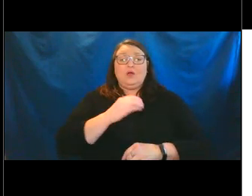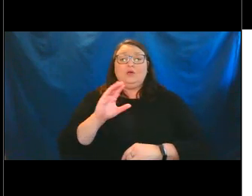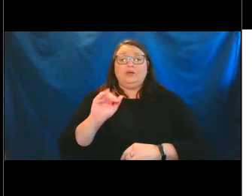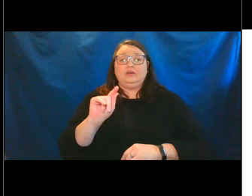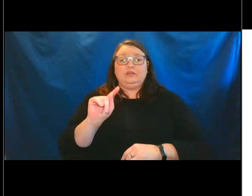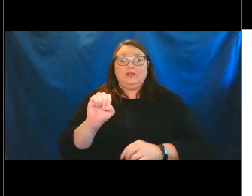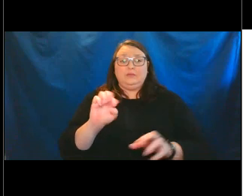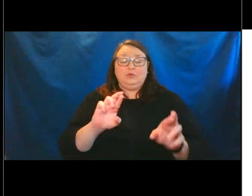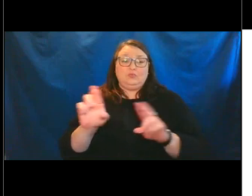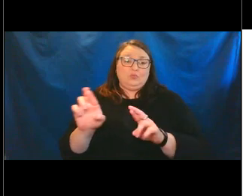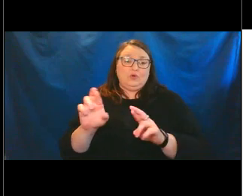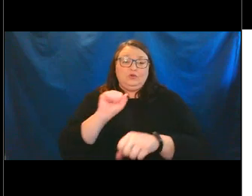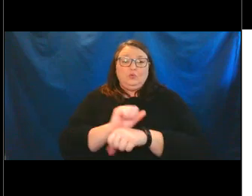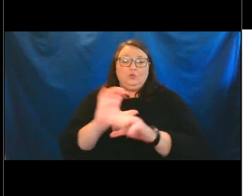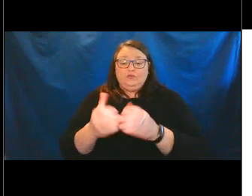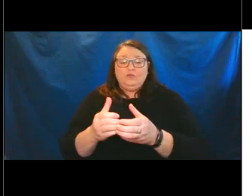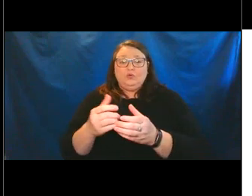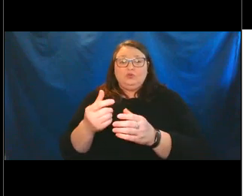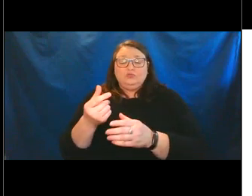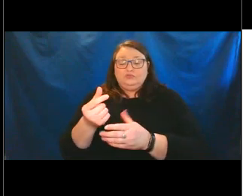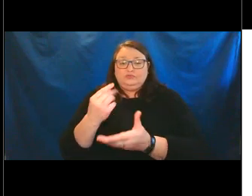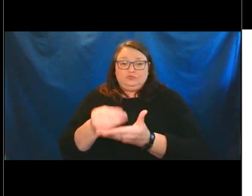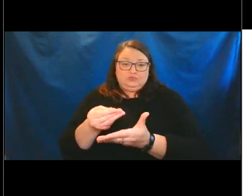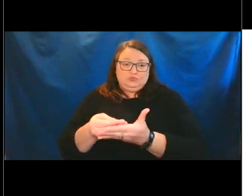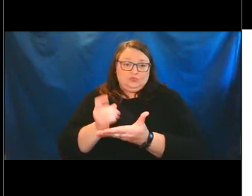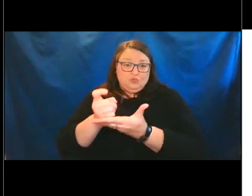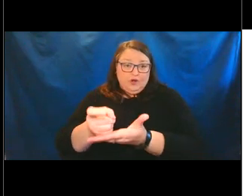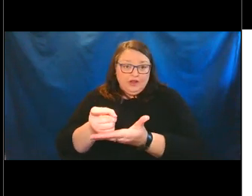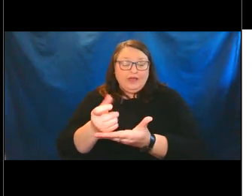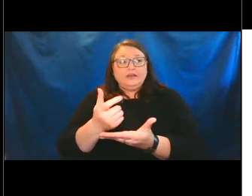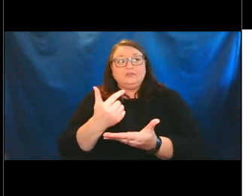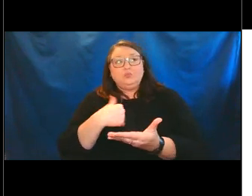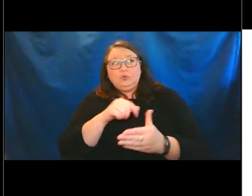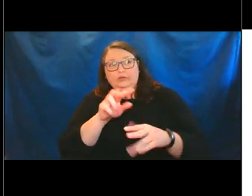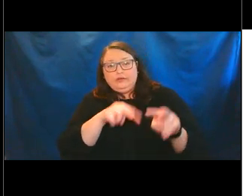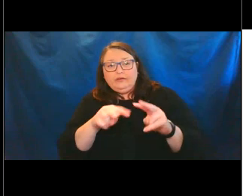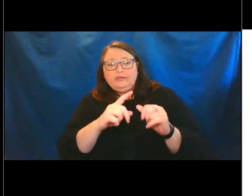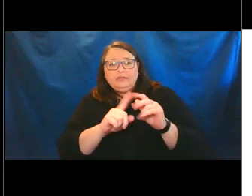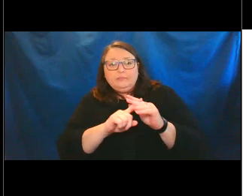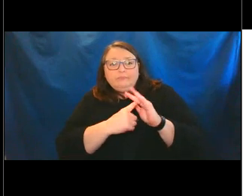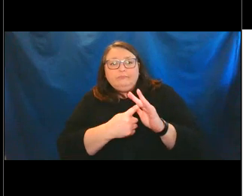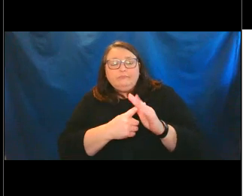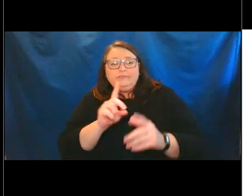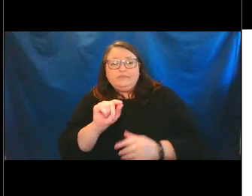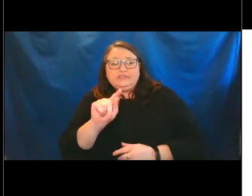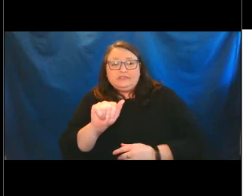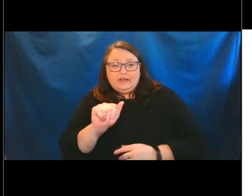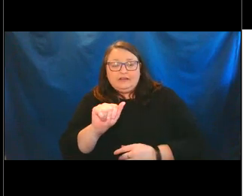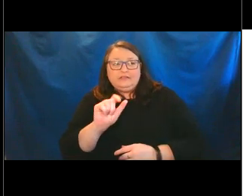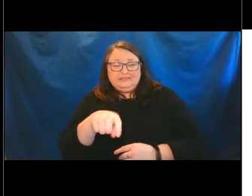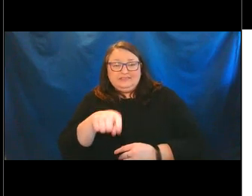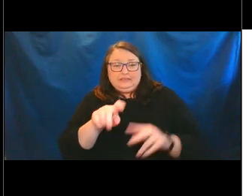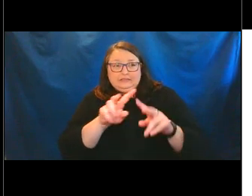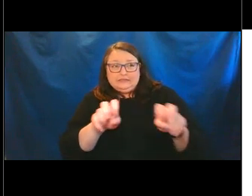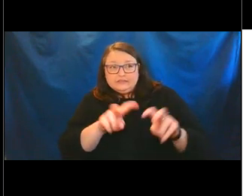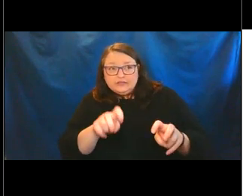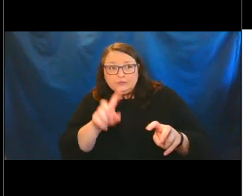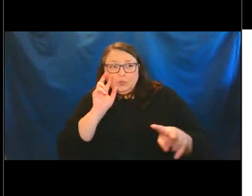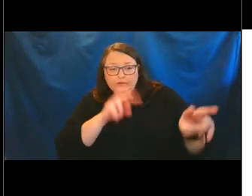Workforce Grant, we really pulled from the data that the preliminary data of our Green New Deal Workforce Needs Assessment to inform